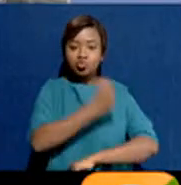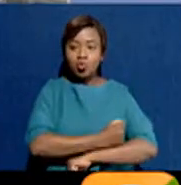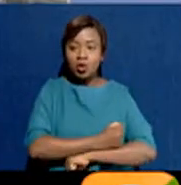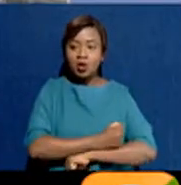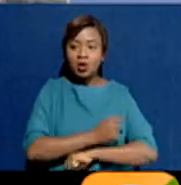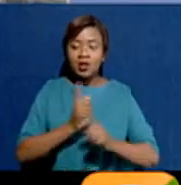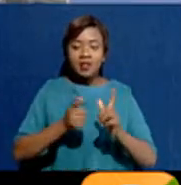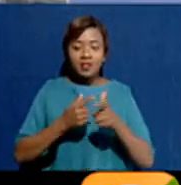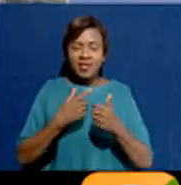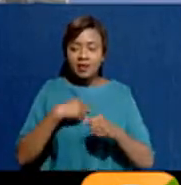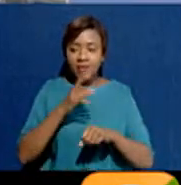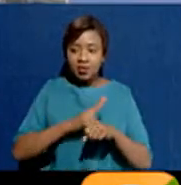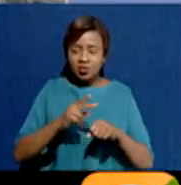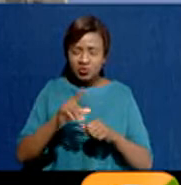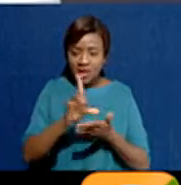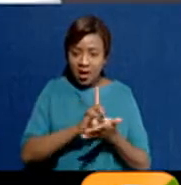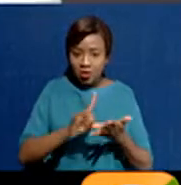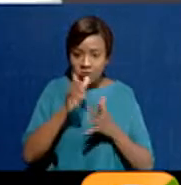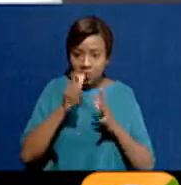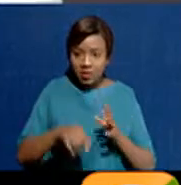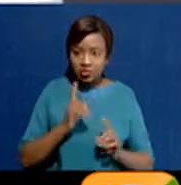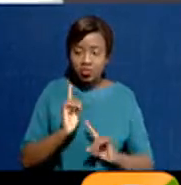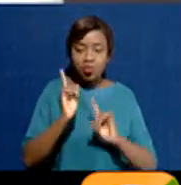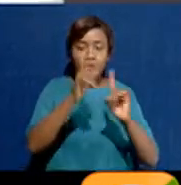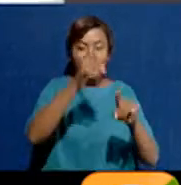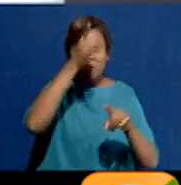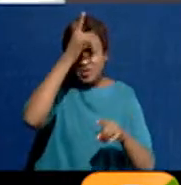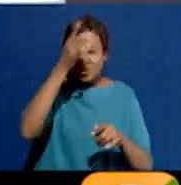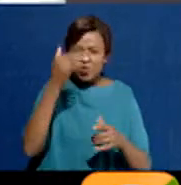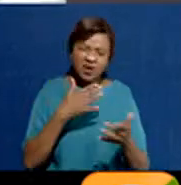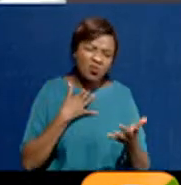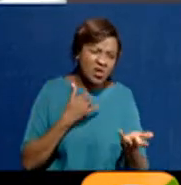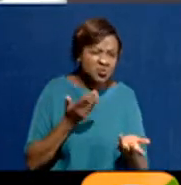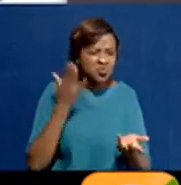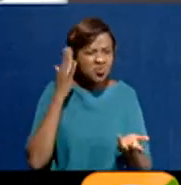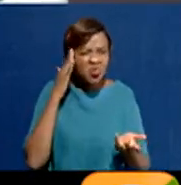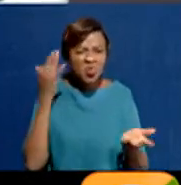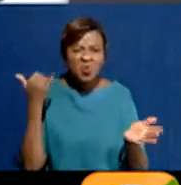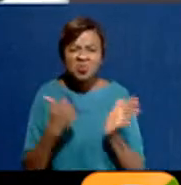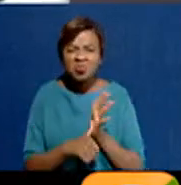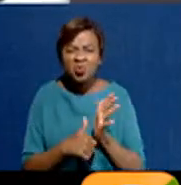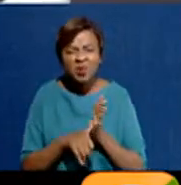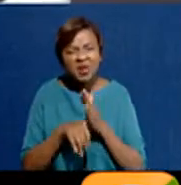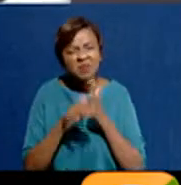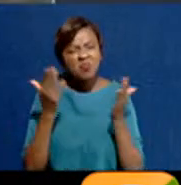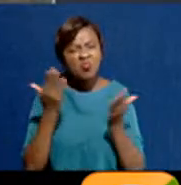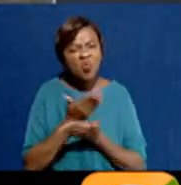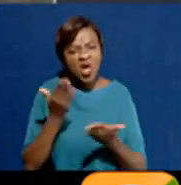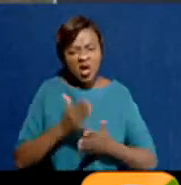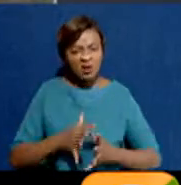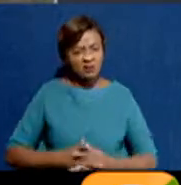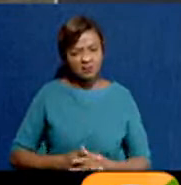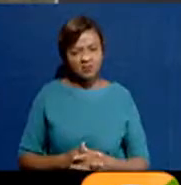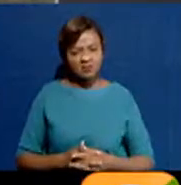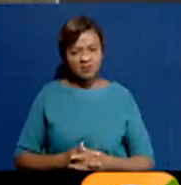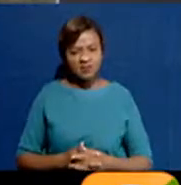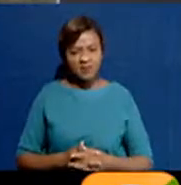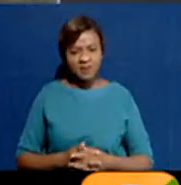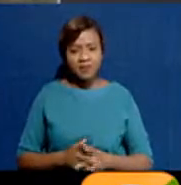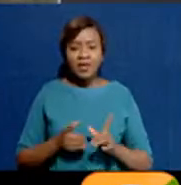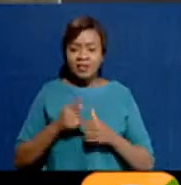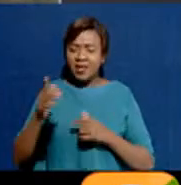a local media who went at home just to find. We wanted to find out what exactly is happening. And he started